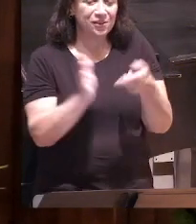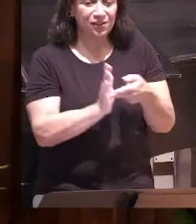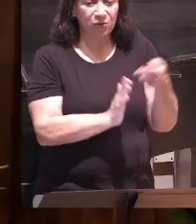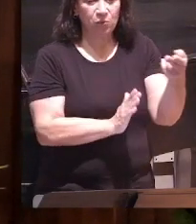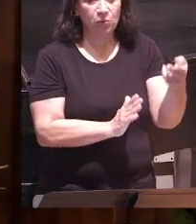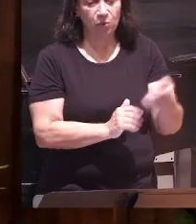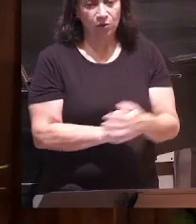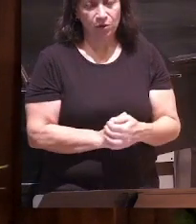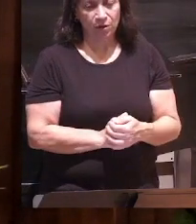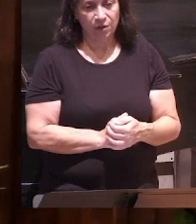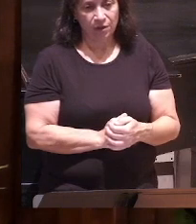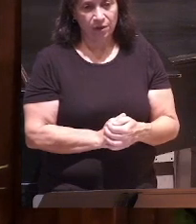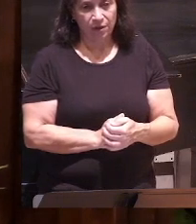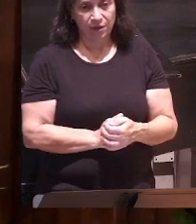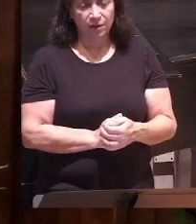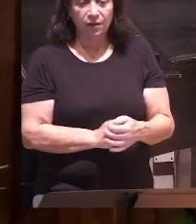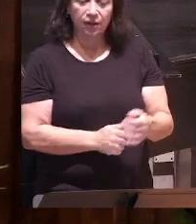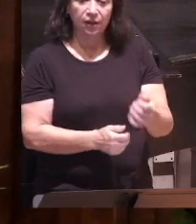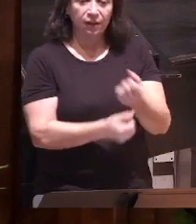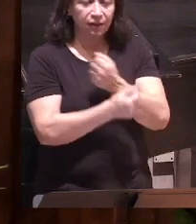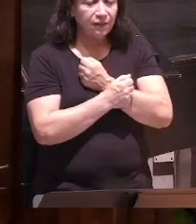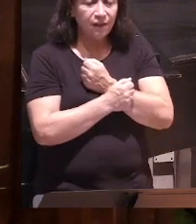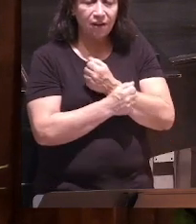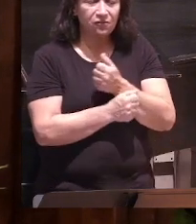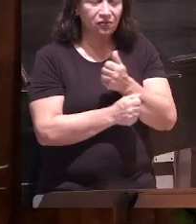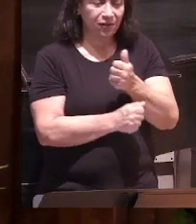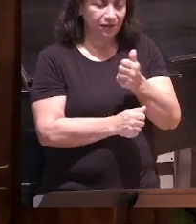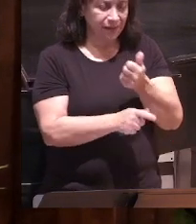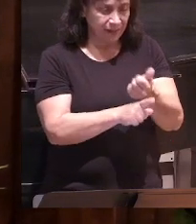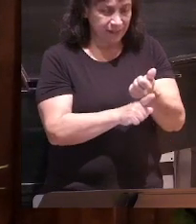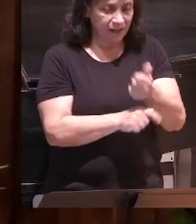truth. It bears all things,